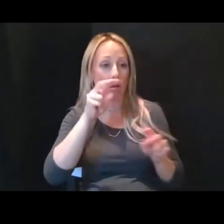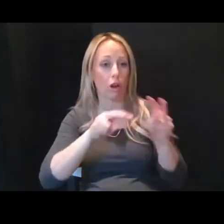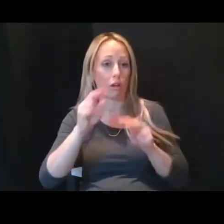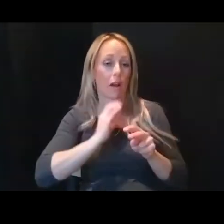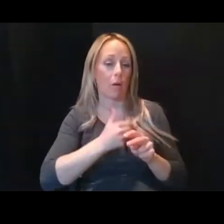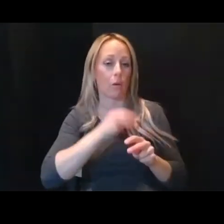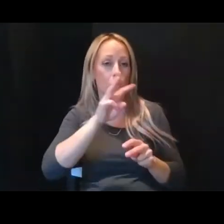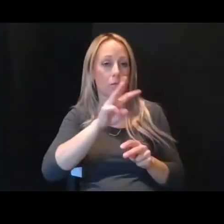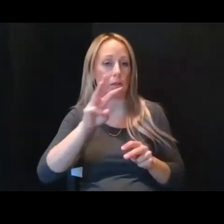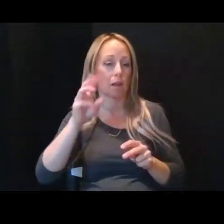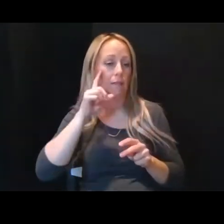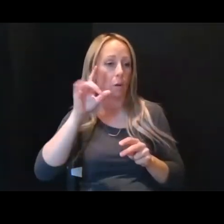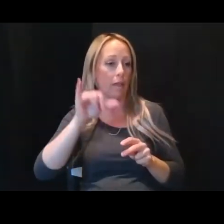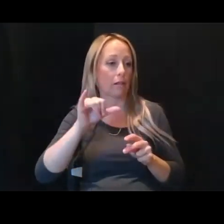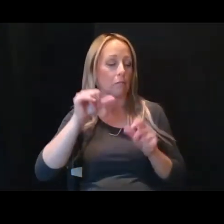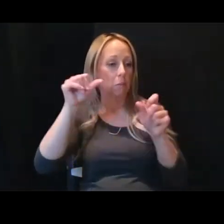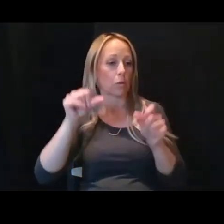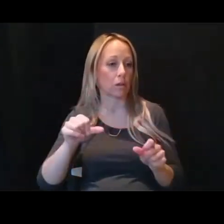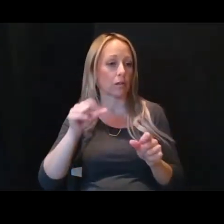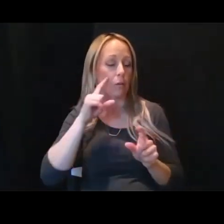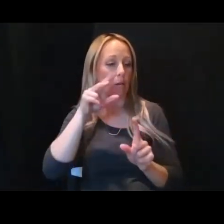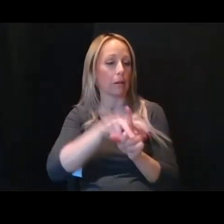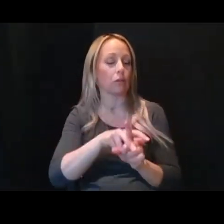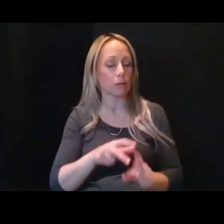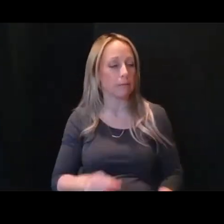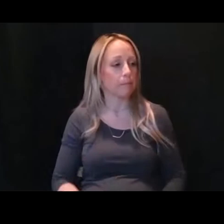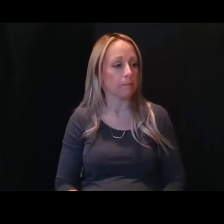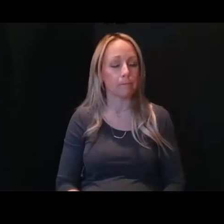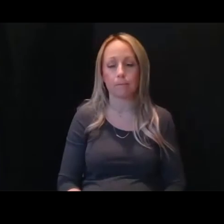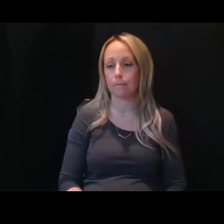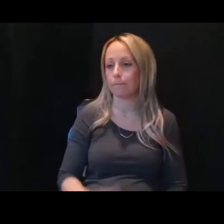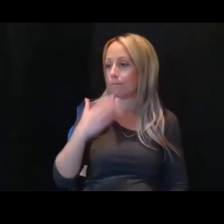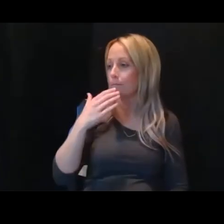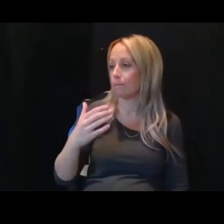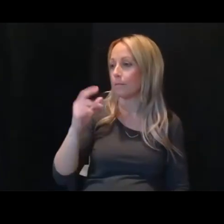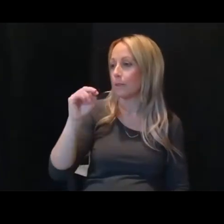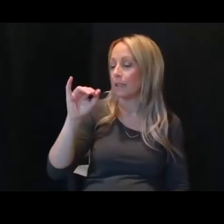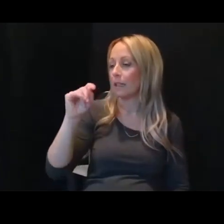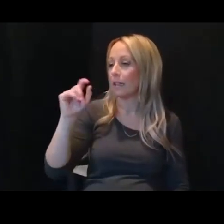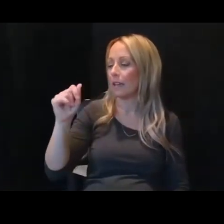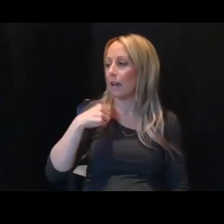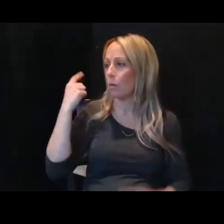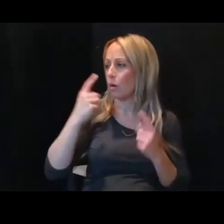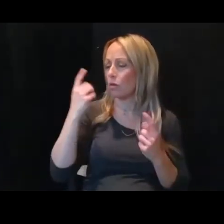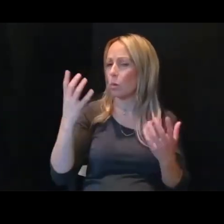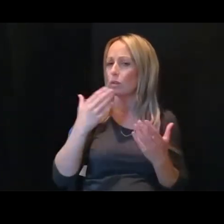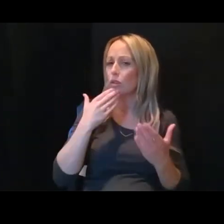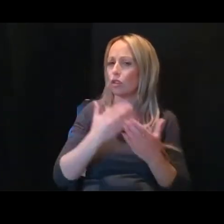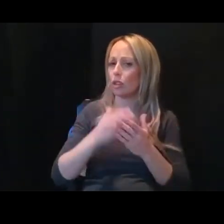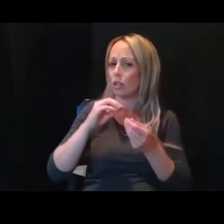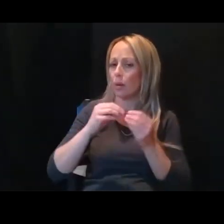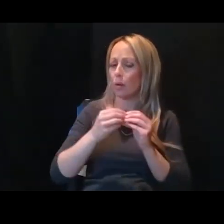Thank you, Ed. Nita, what is a good number to say for our total contact